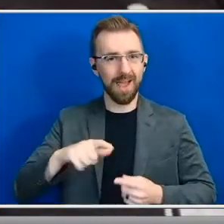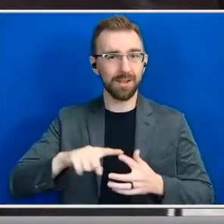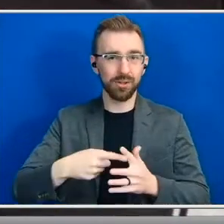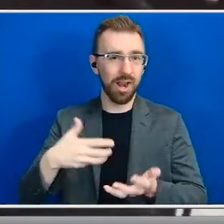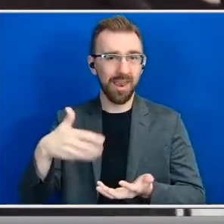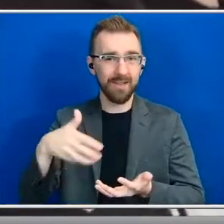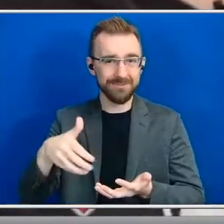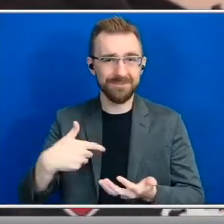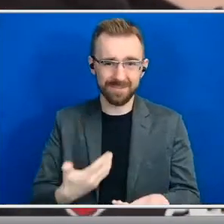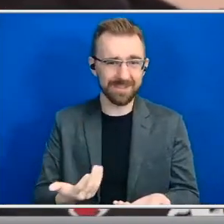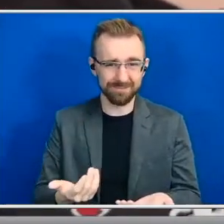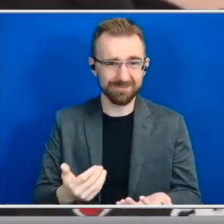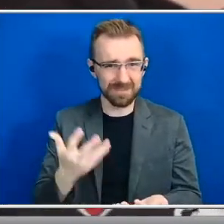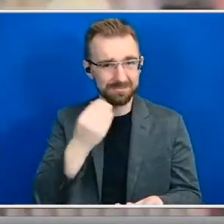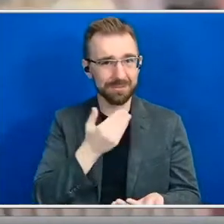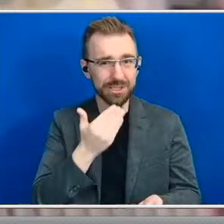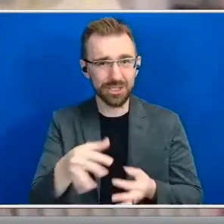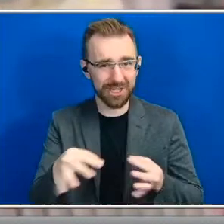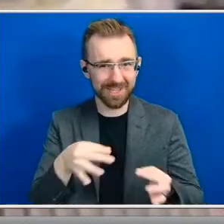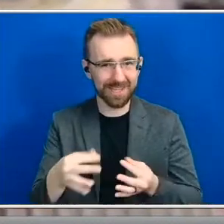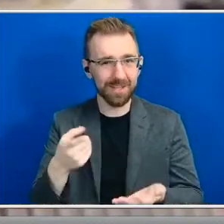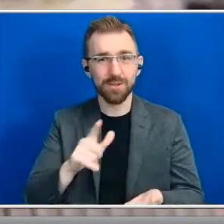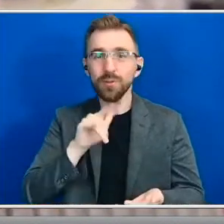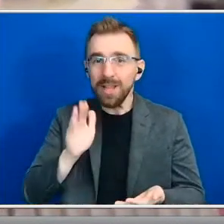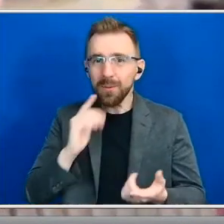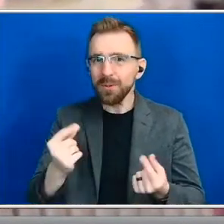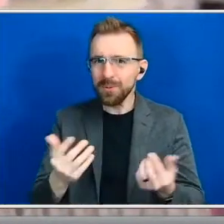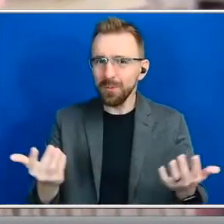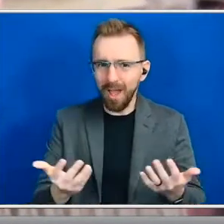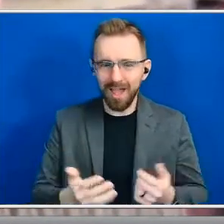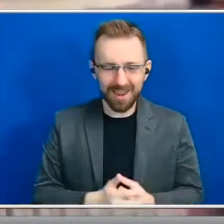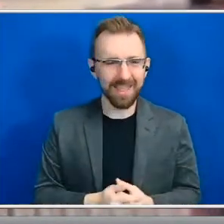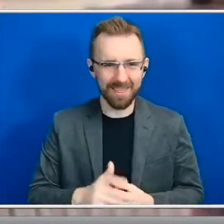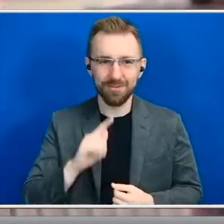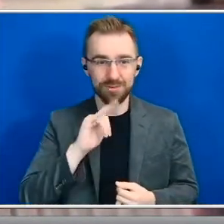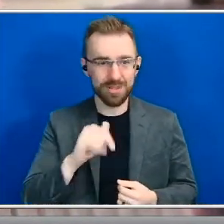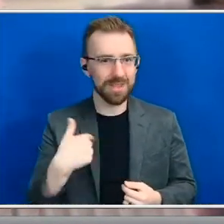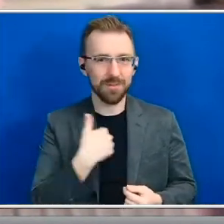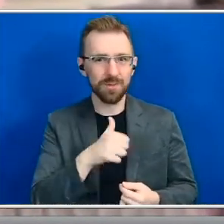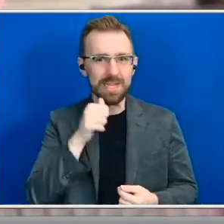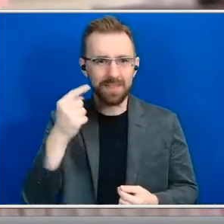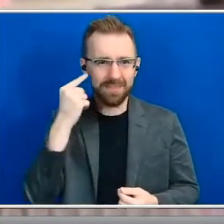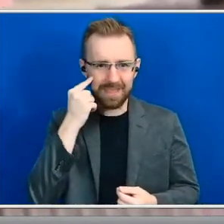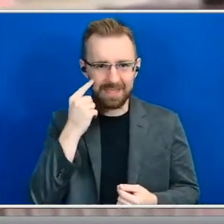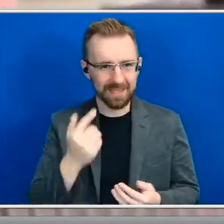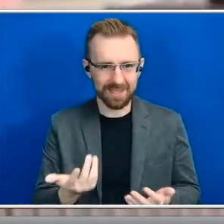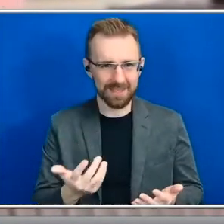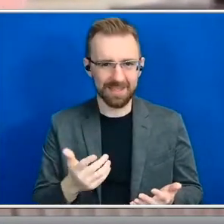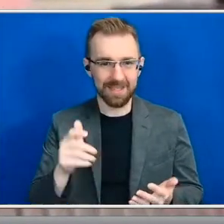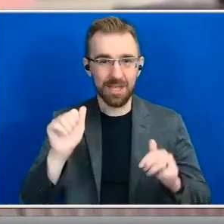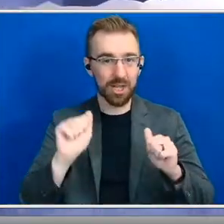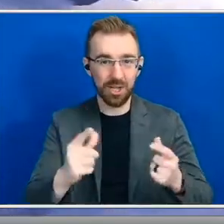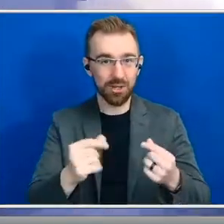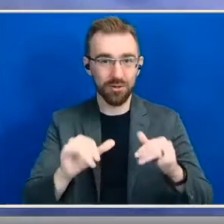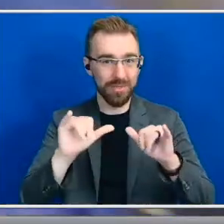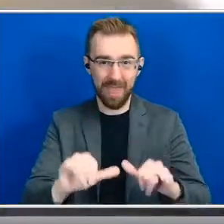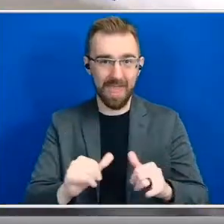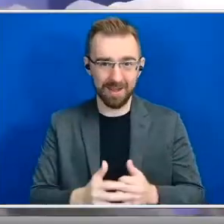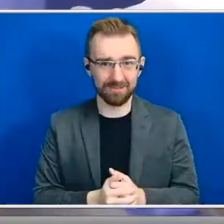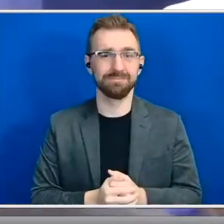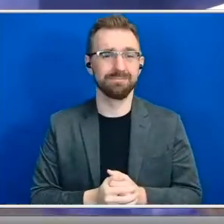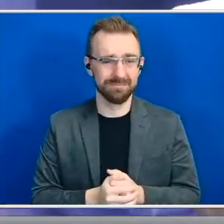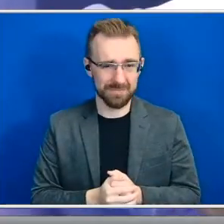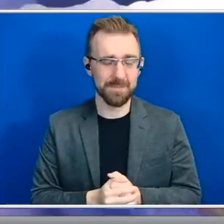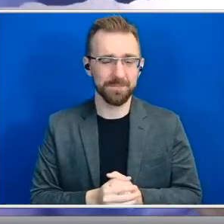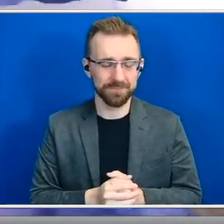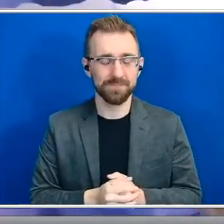pretty good. What are you really going to do? Yeah, really. We didn't think you could do that. It wound up